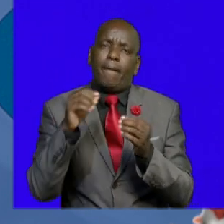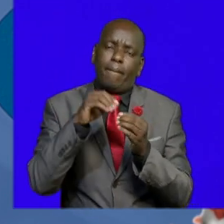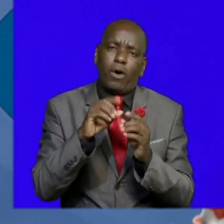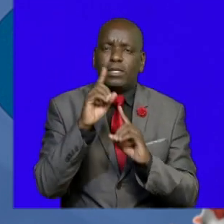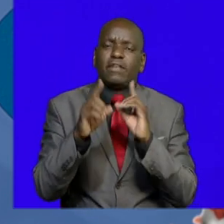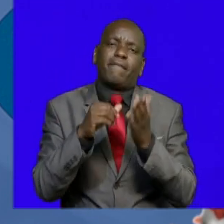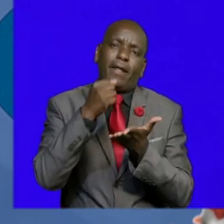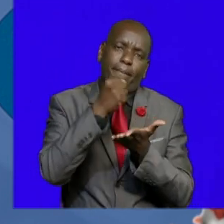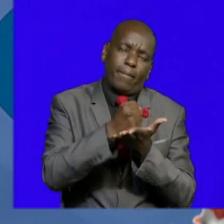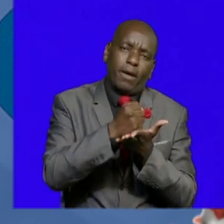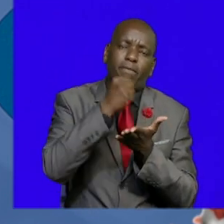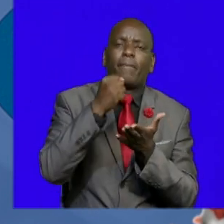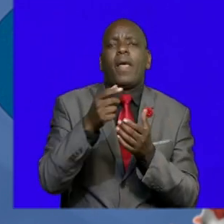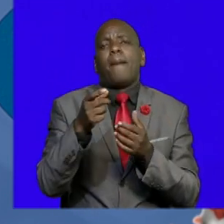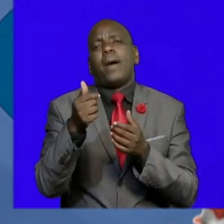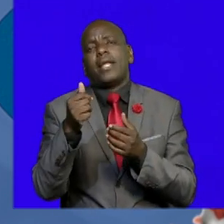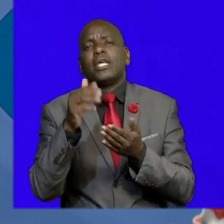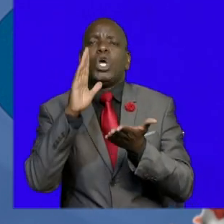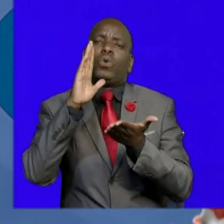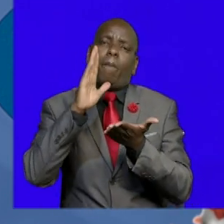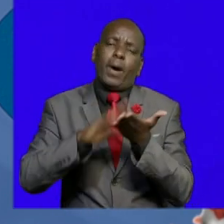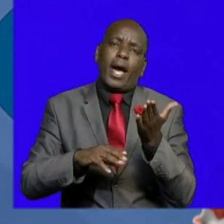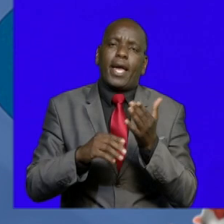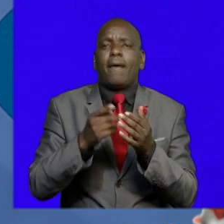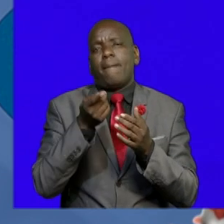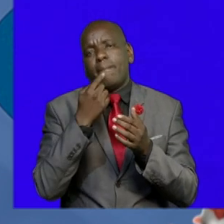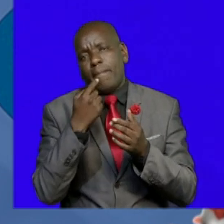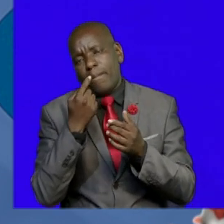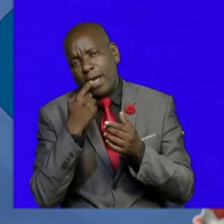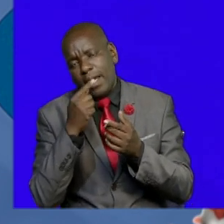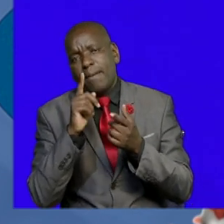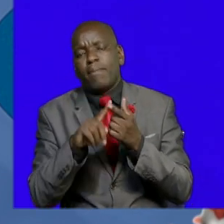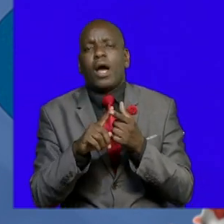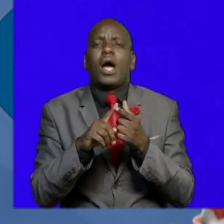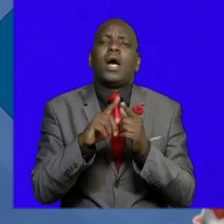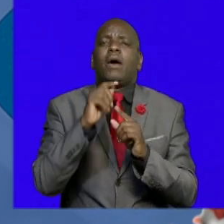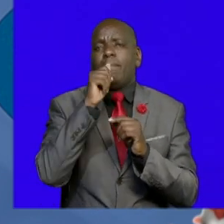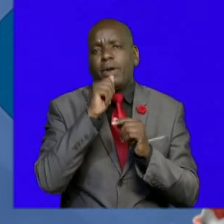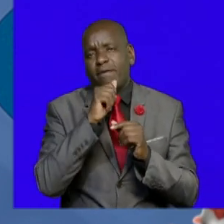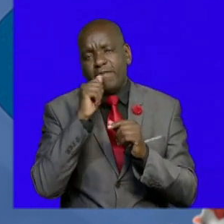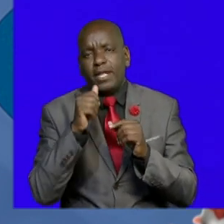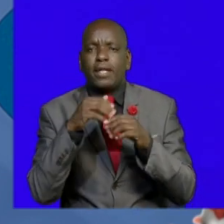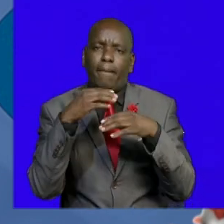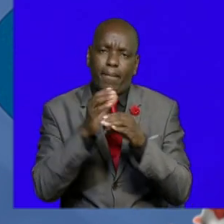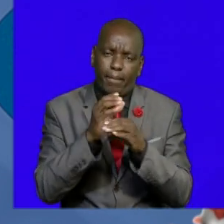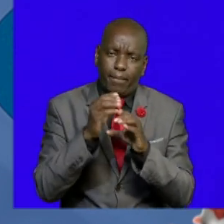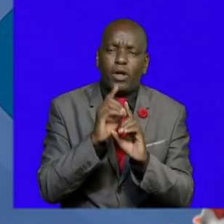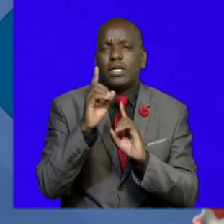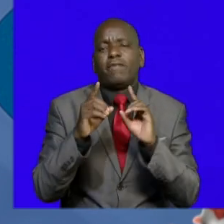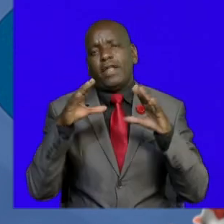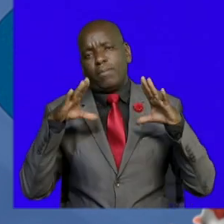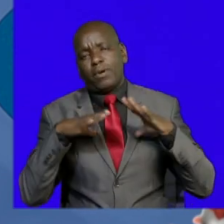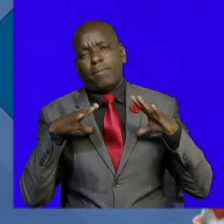with the Treasury setting aside funds to procure vaccines, work with the private sector and other key stakeholders